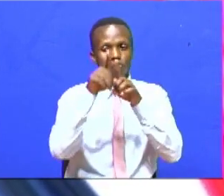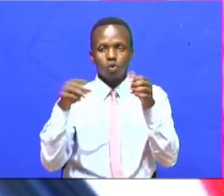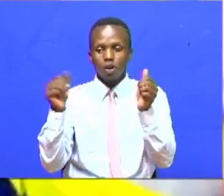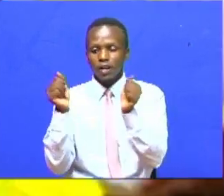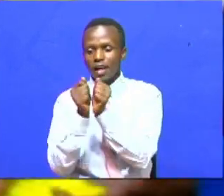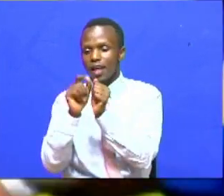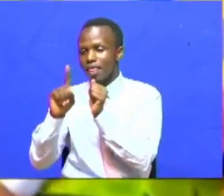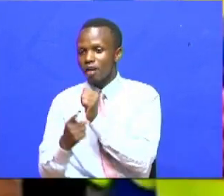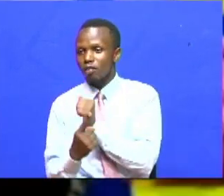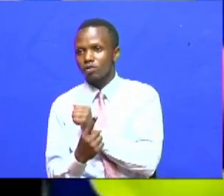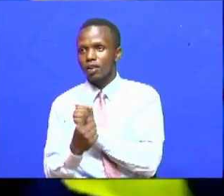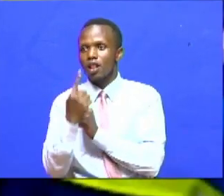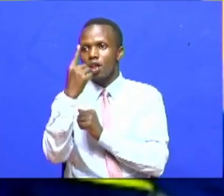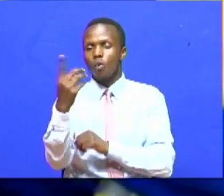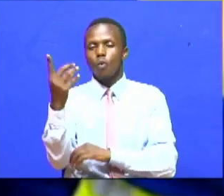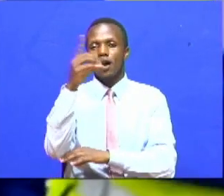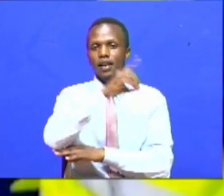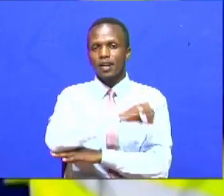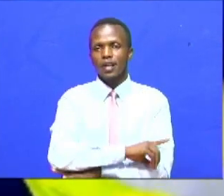siku.